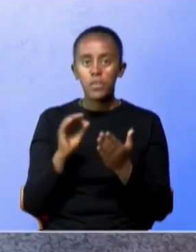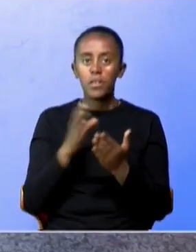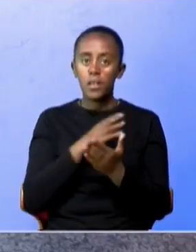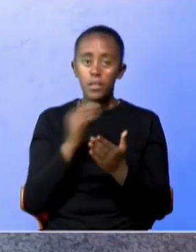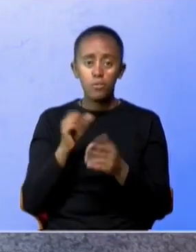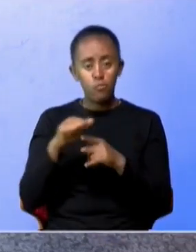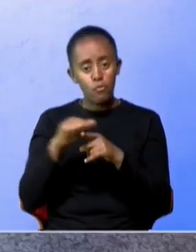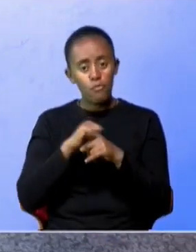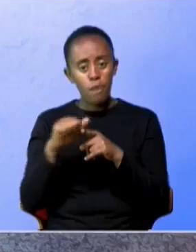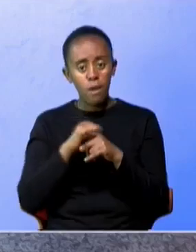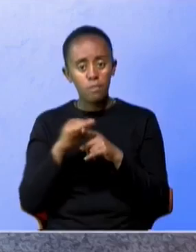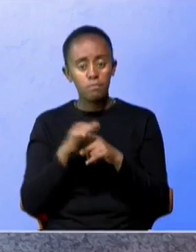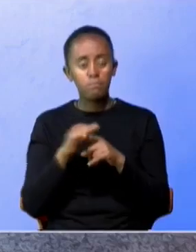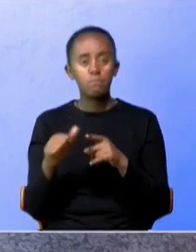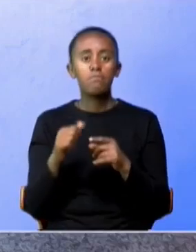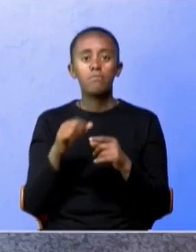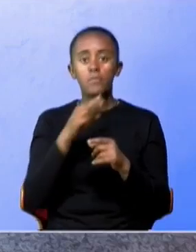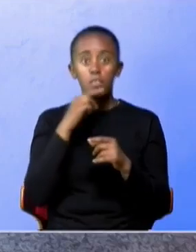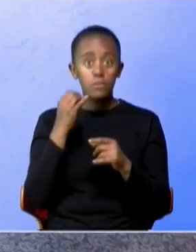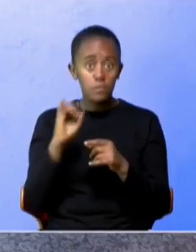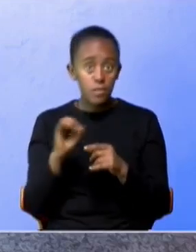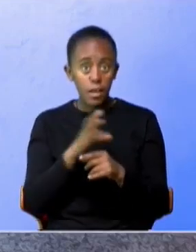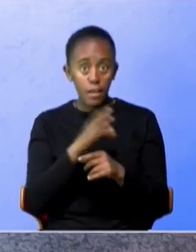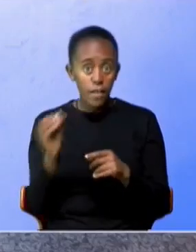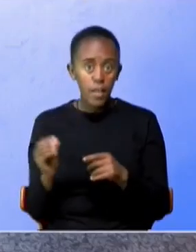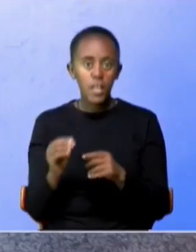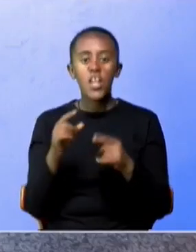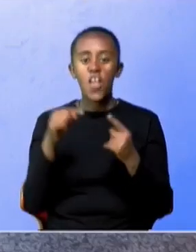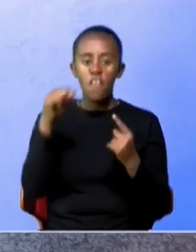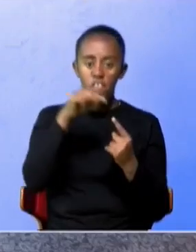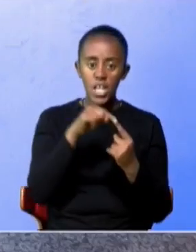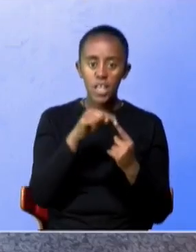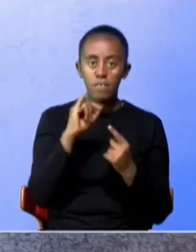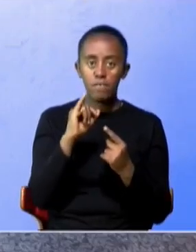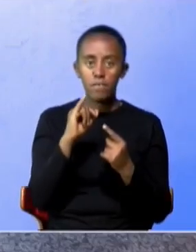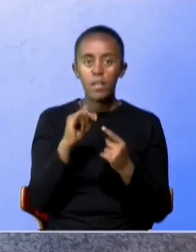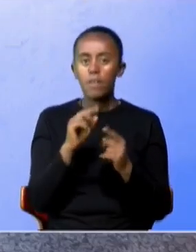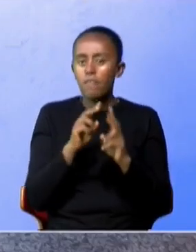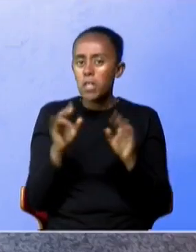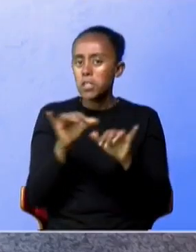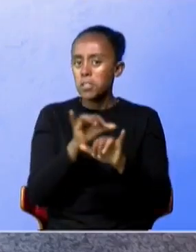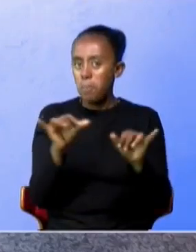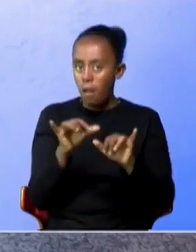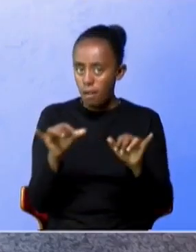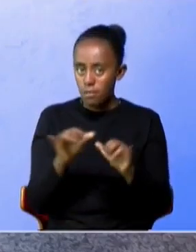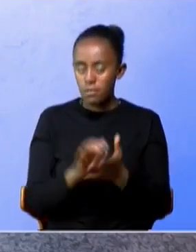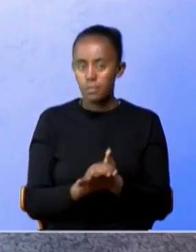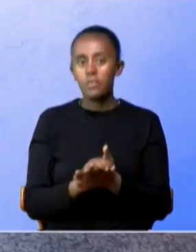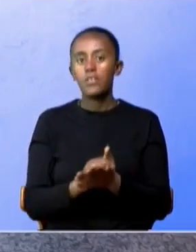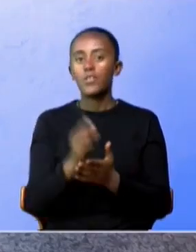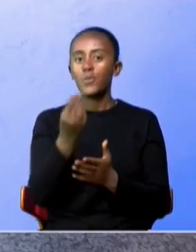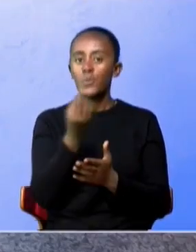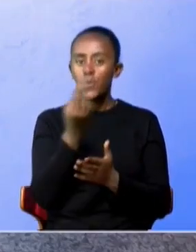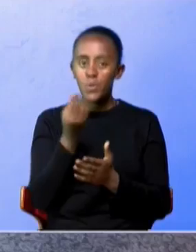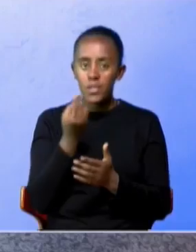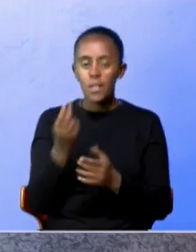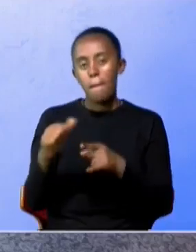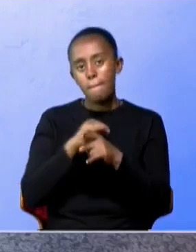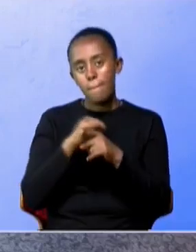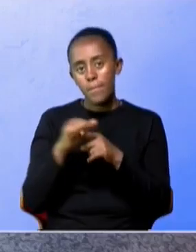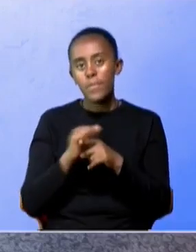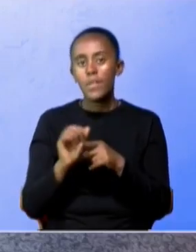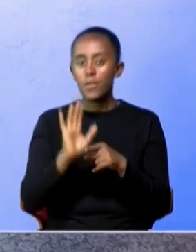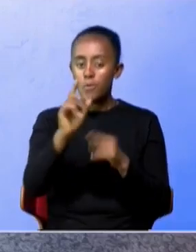be practicing using gerunds and also infinitives. They are very similar. So use them and practice them